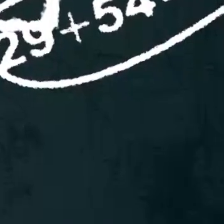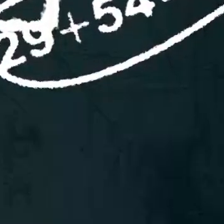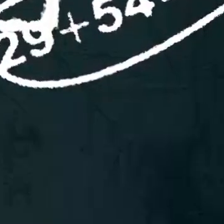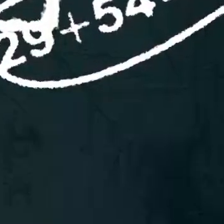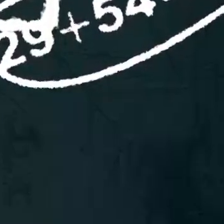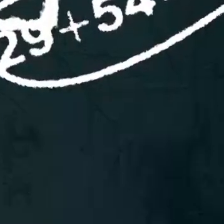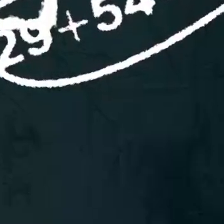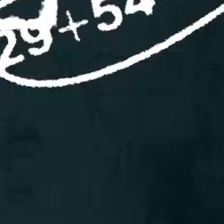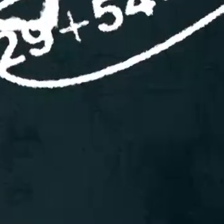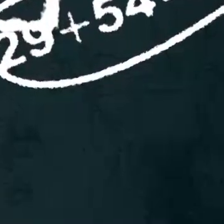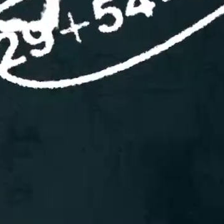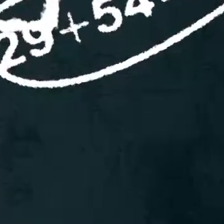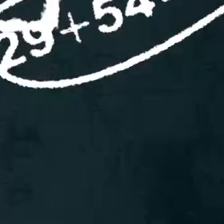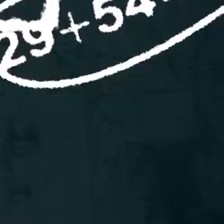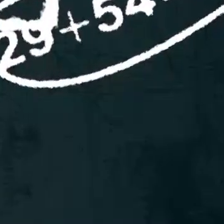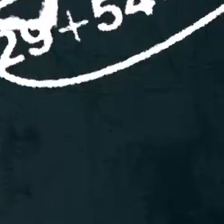Board.